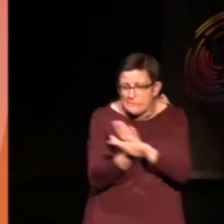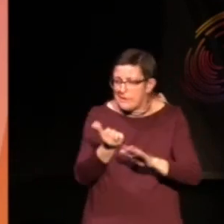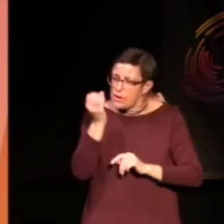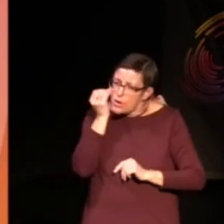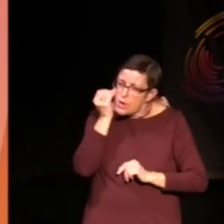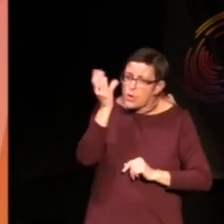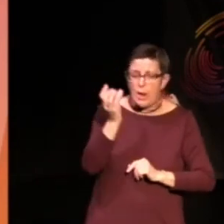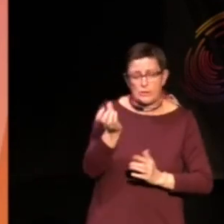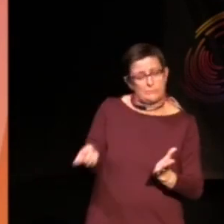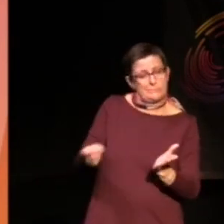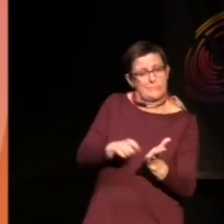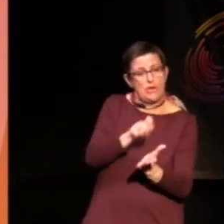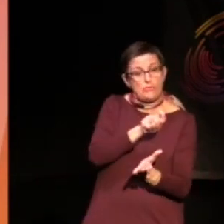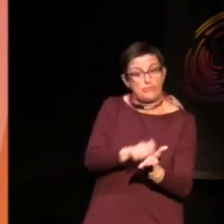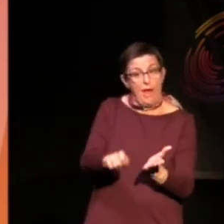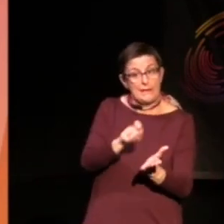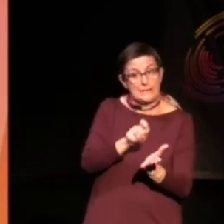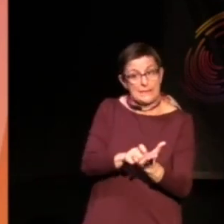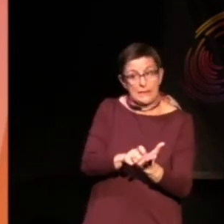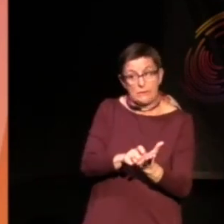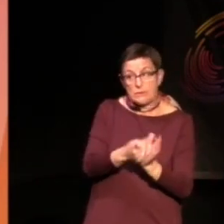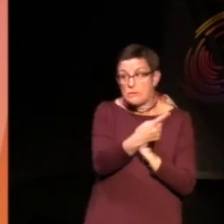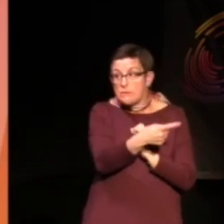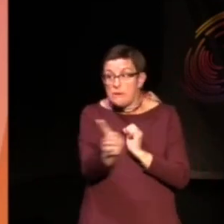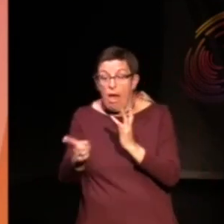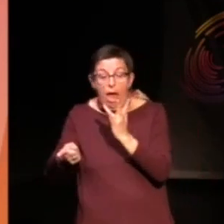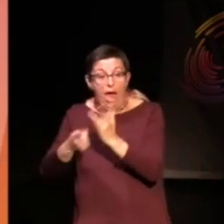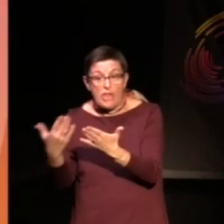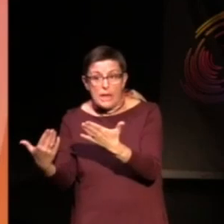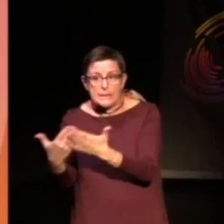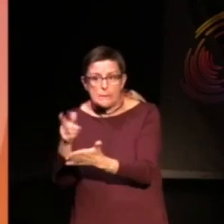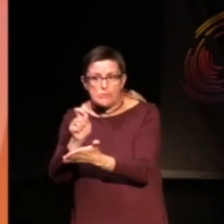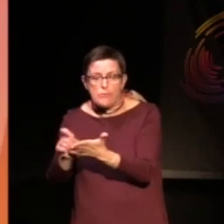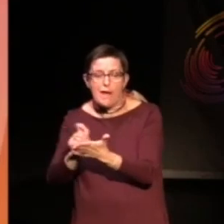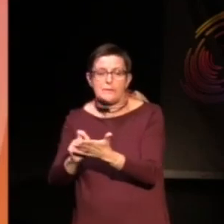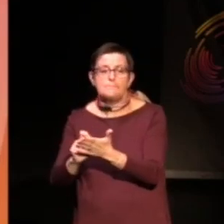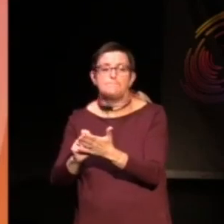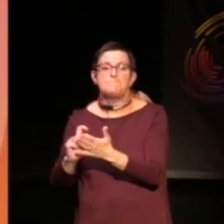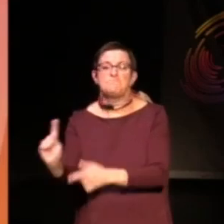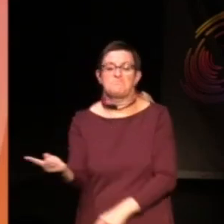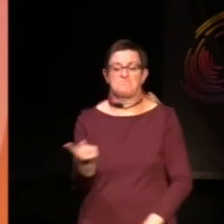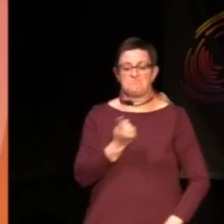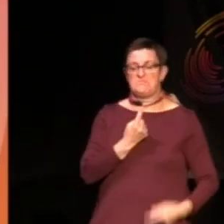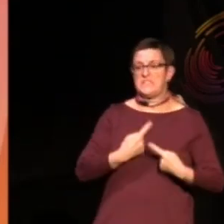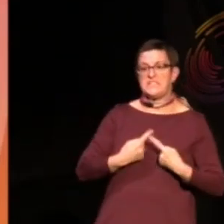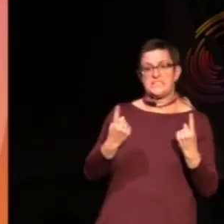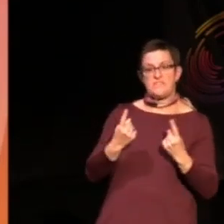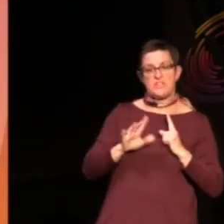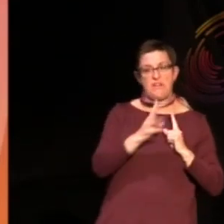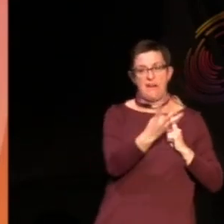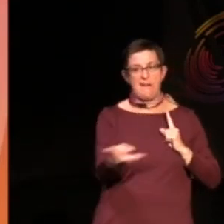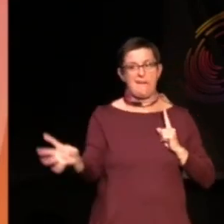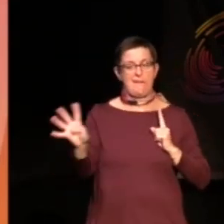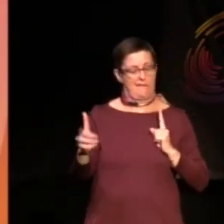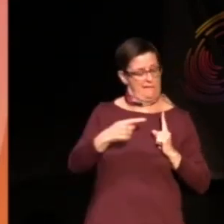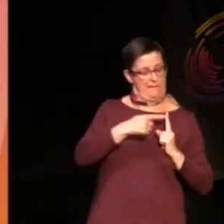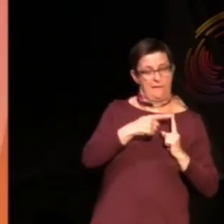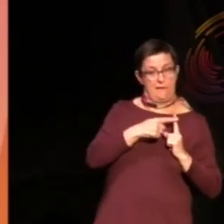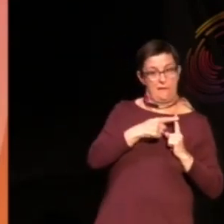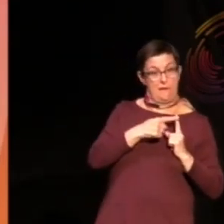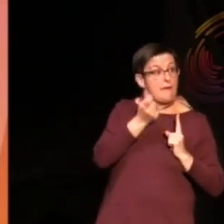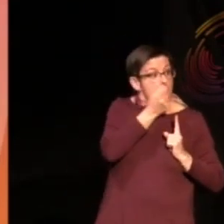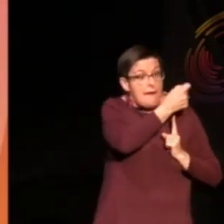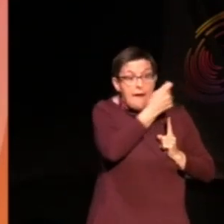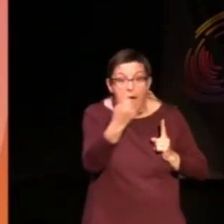This distinguished him from most of his literary contemporaries. He not only understood our existential craving